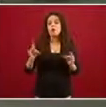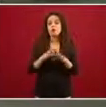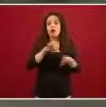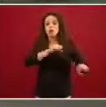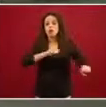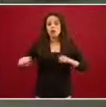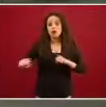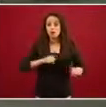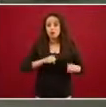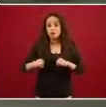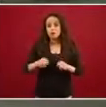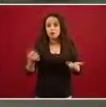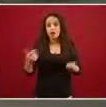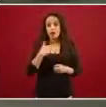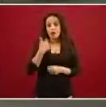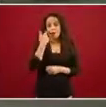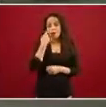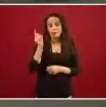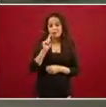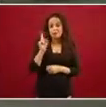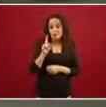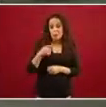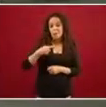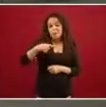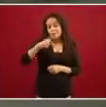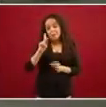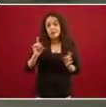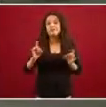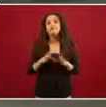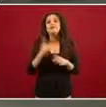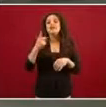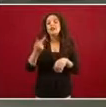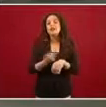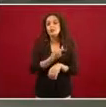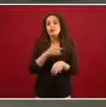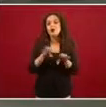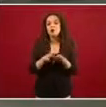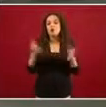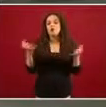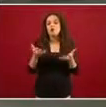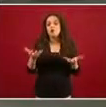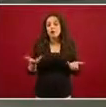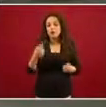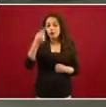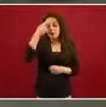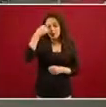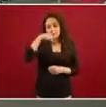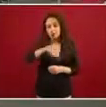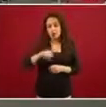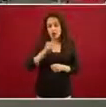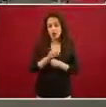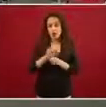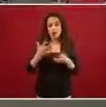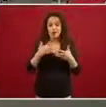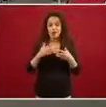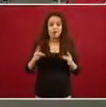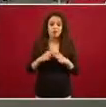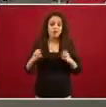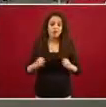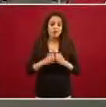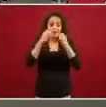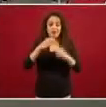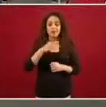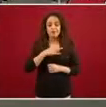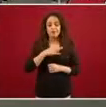pessimistic or anything, but what would happen if we have an earthquake here in Mexico? What is the protocol in that case?